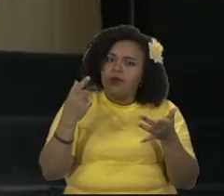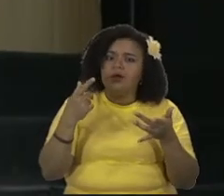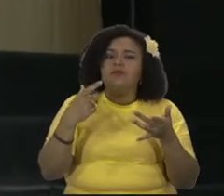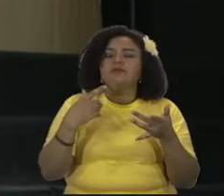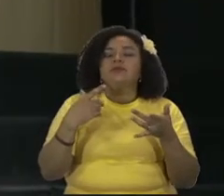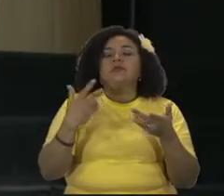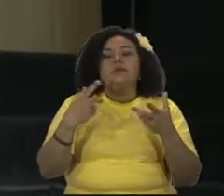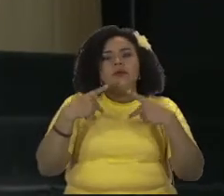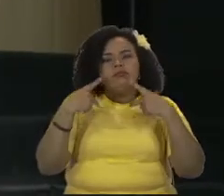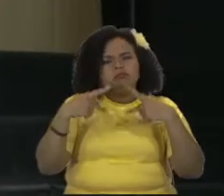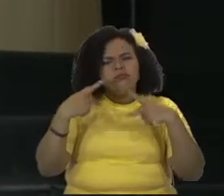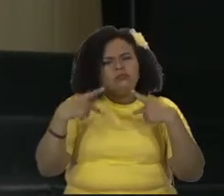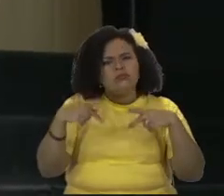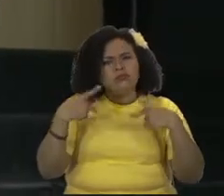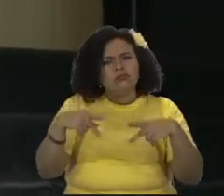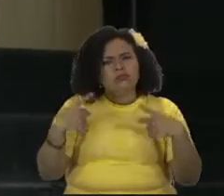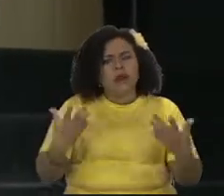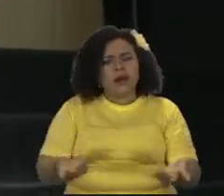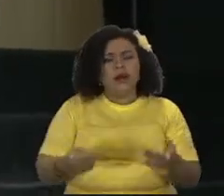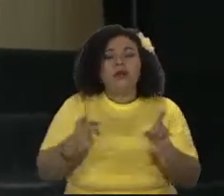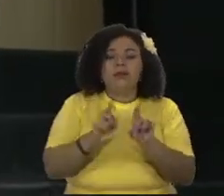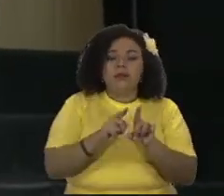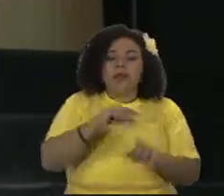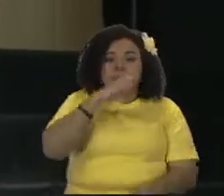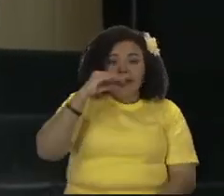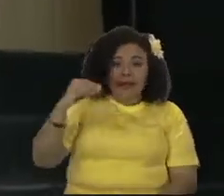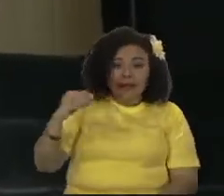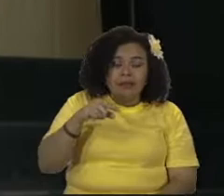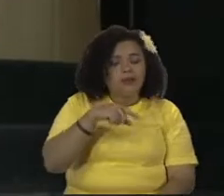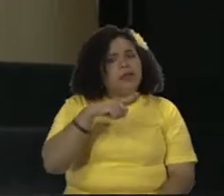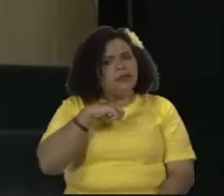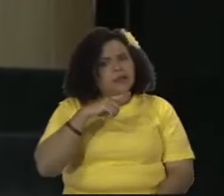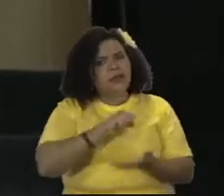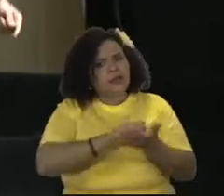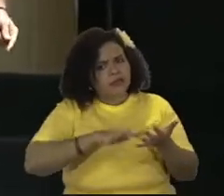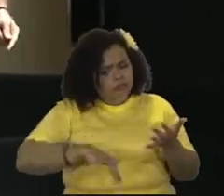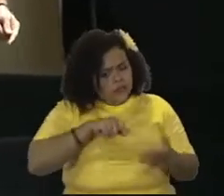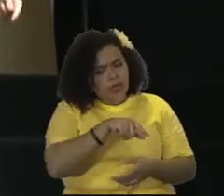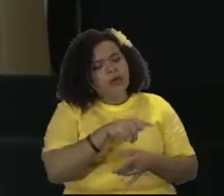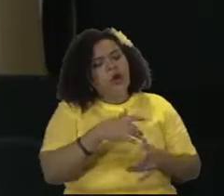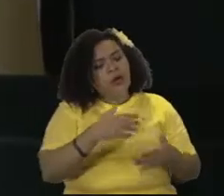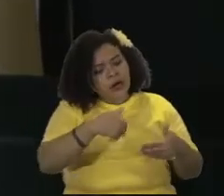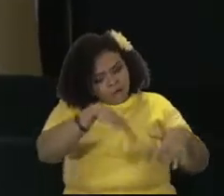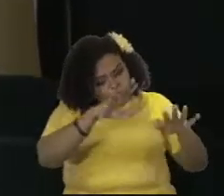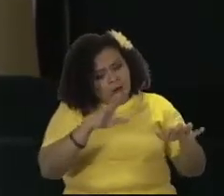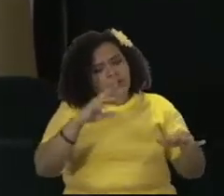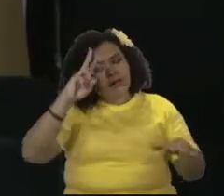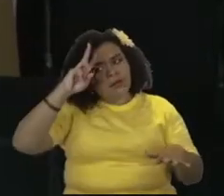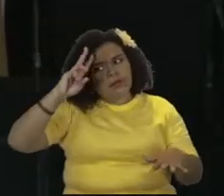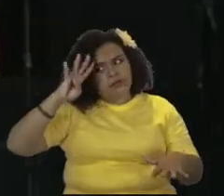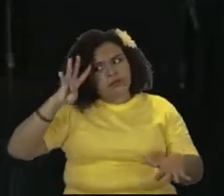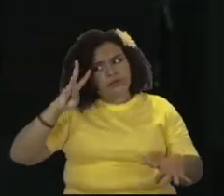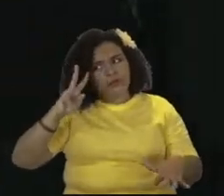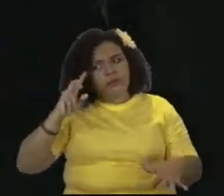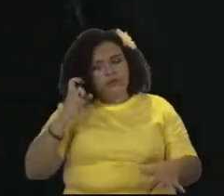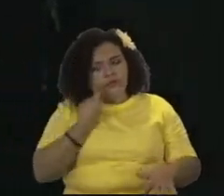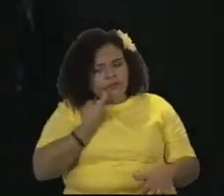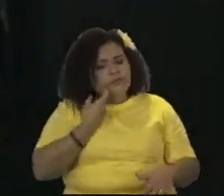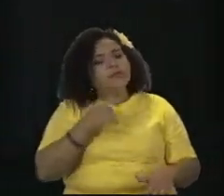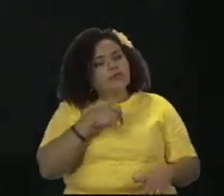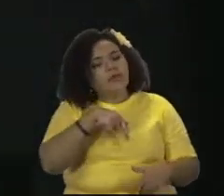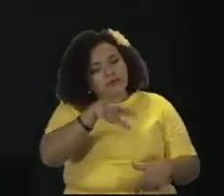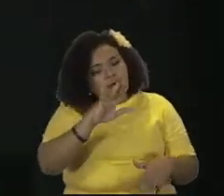group requires from you? The study. So why? That's why our church, it